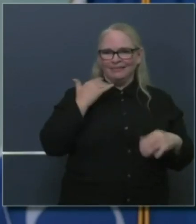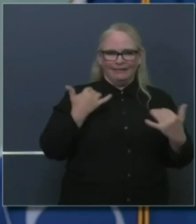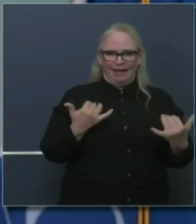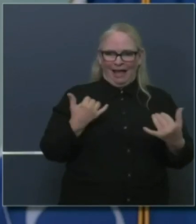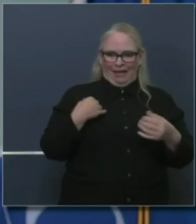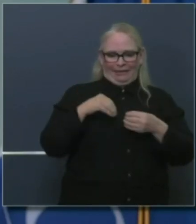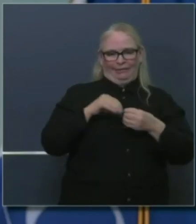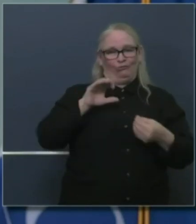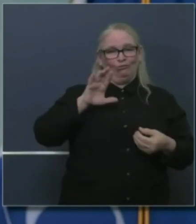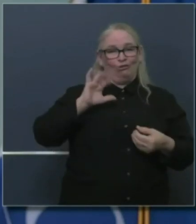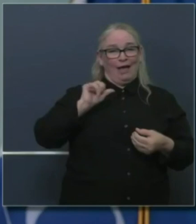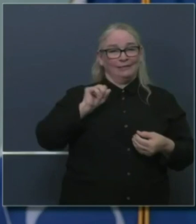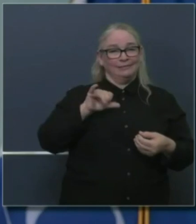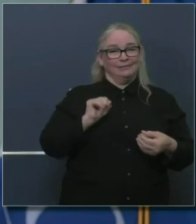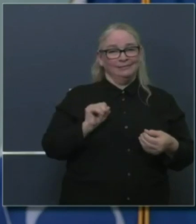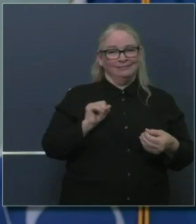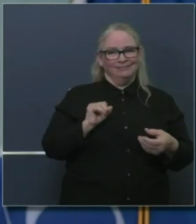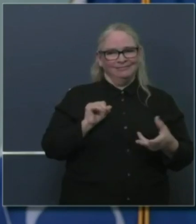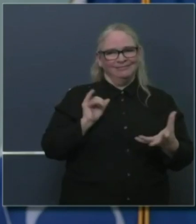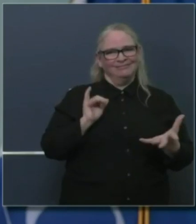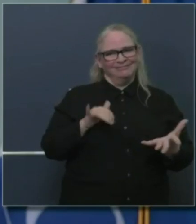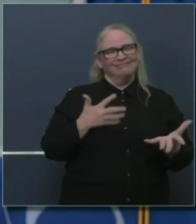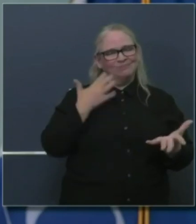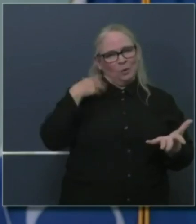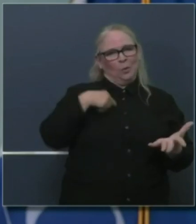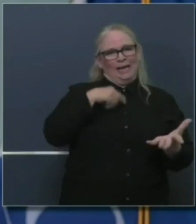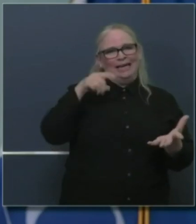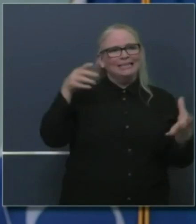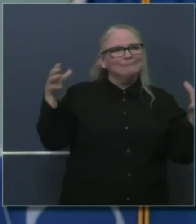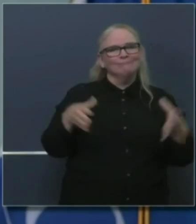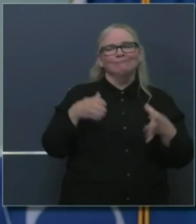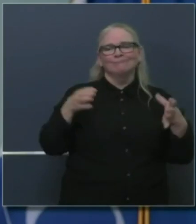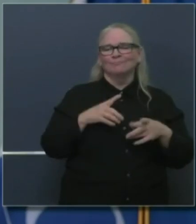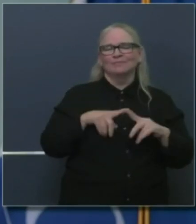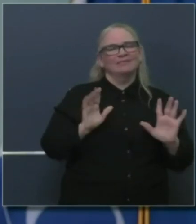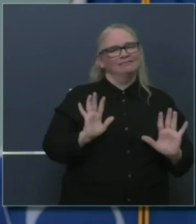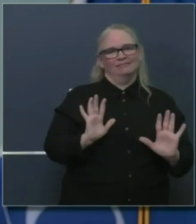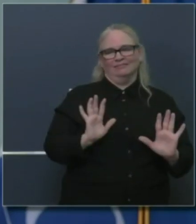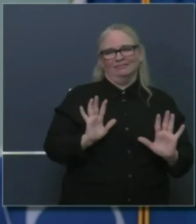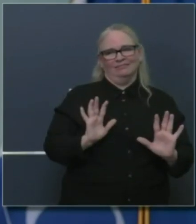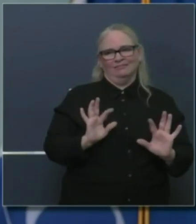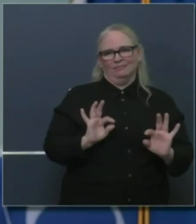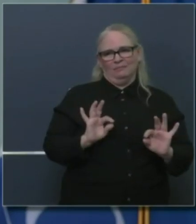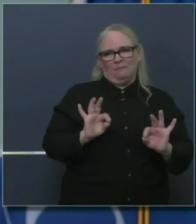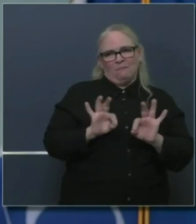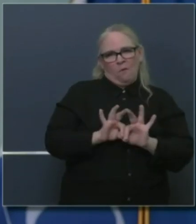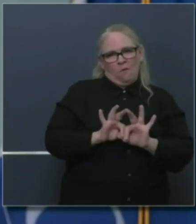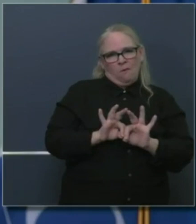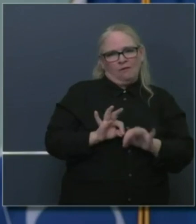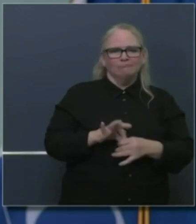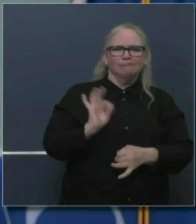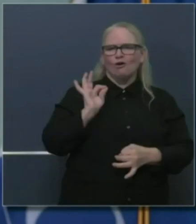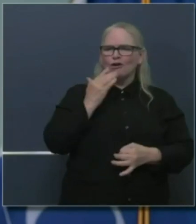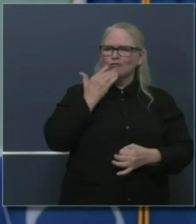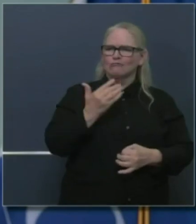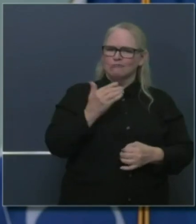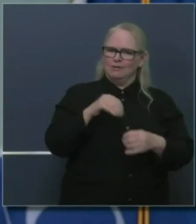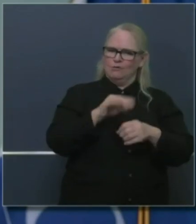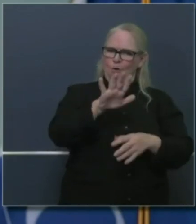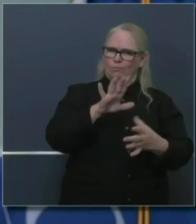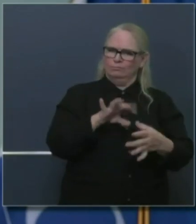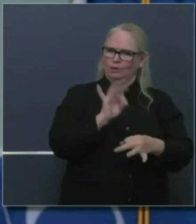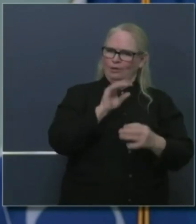think they're incredibly important in terms of the spirit and pride that a community, state, and a nation can build. And so I say